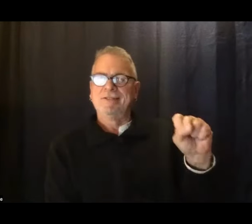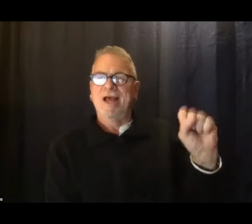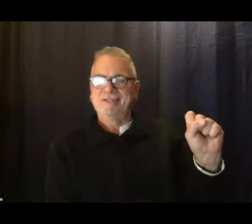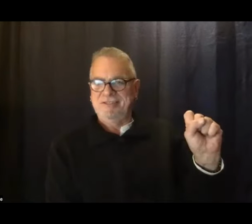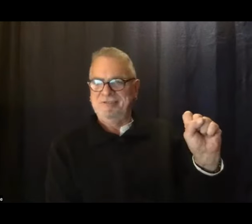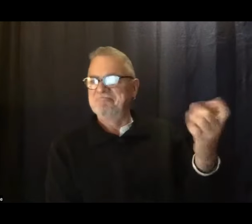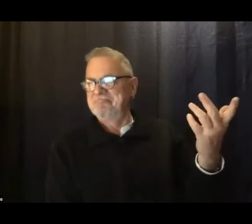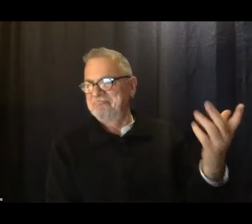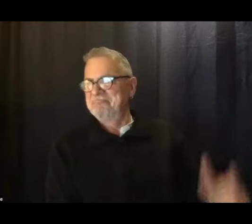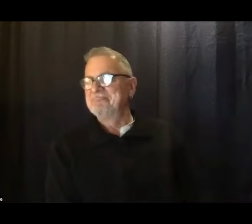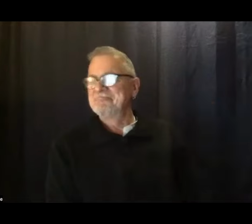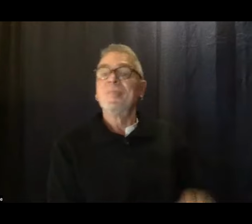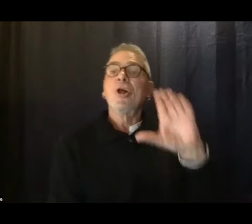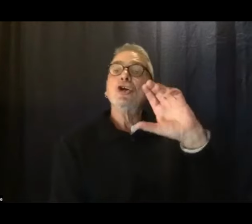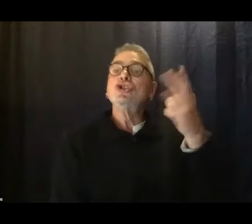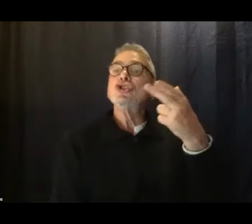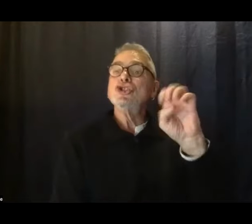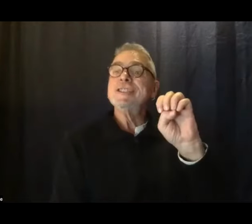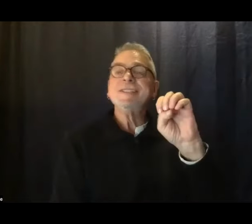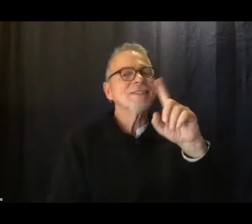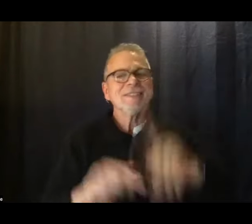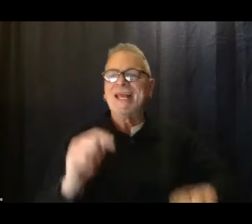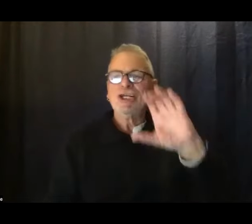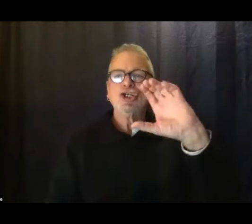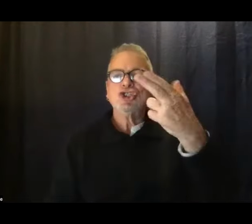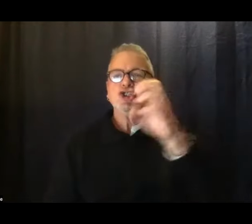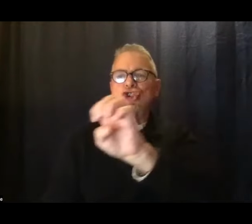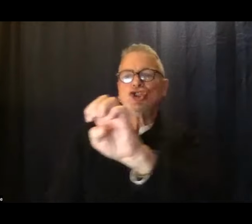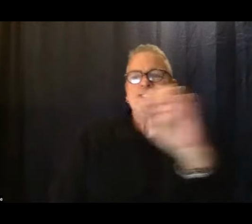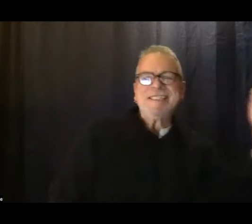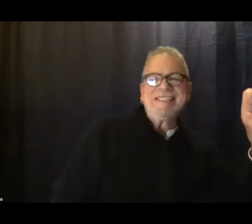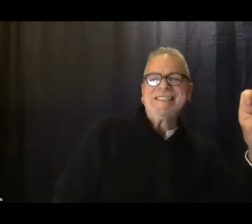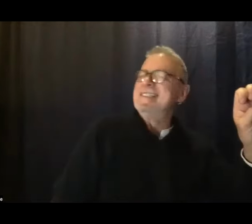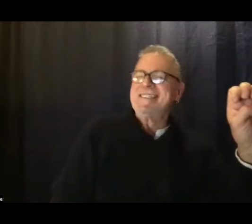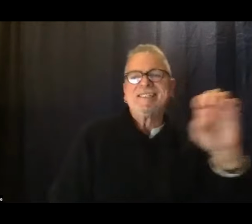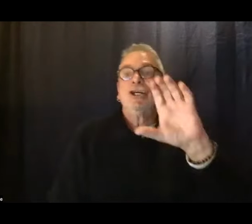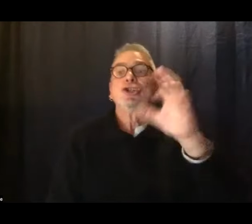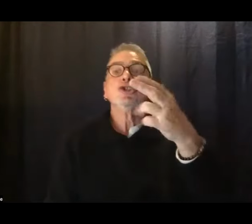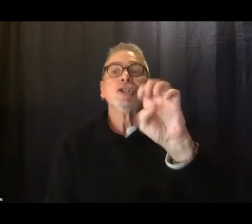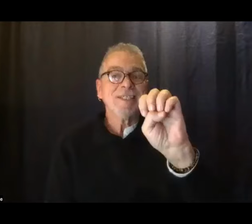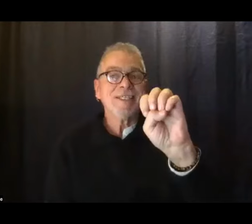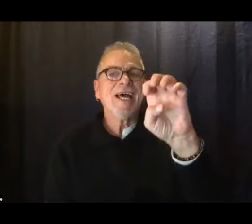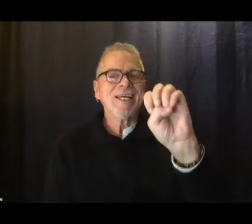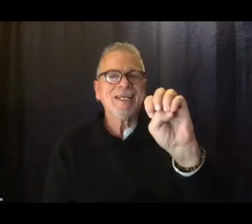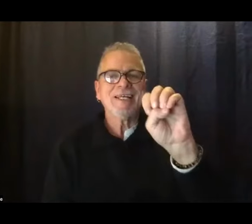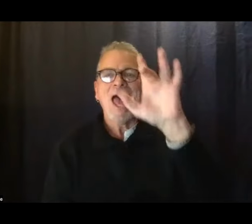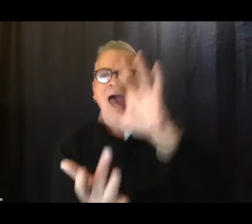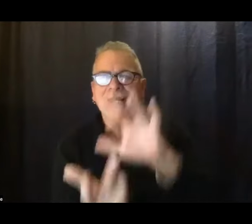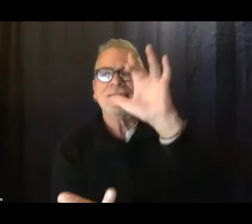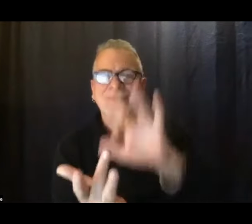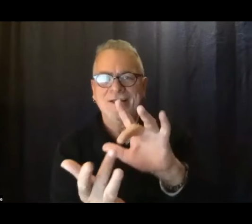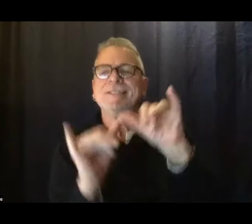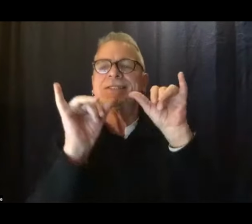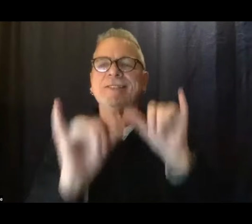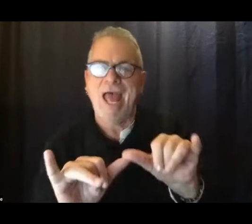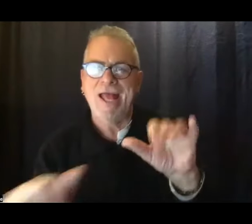Seuss. S-E-U-S-S. And that double contact on the S. And it's not C-H-E